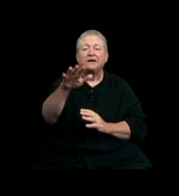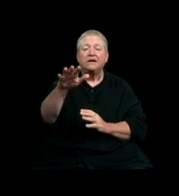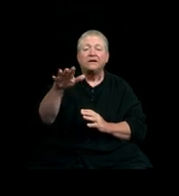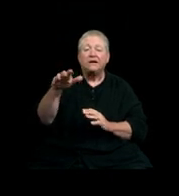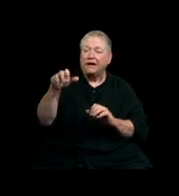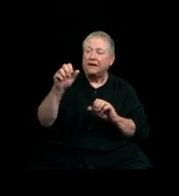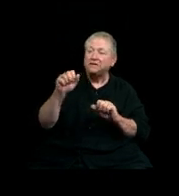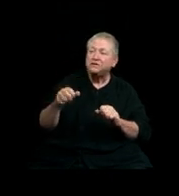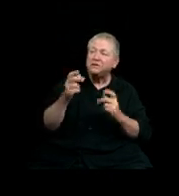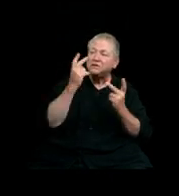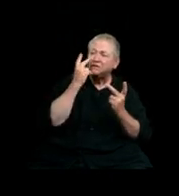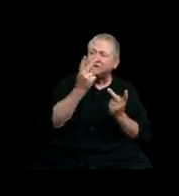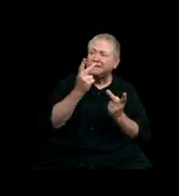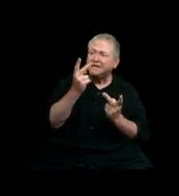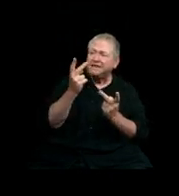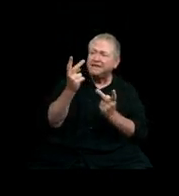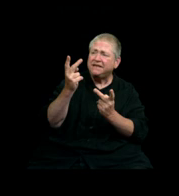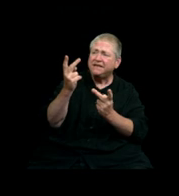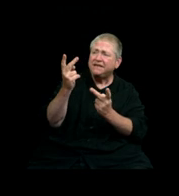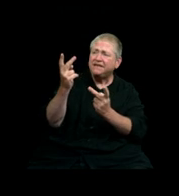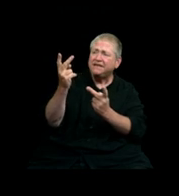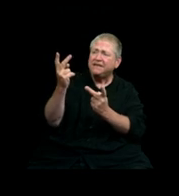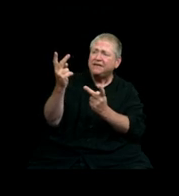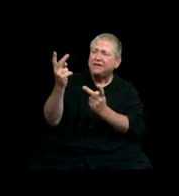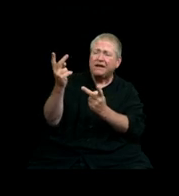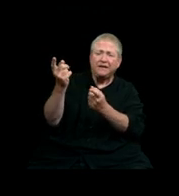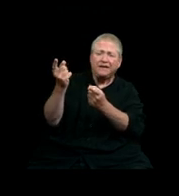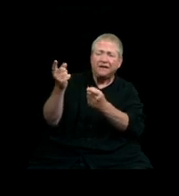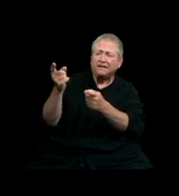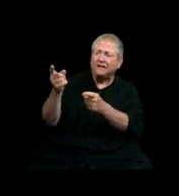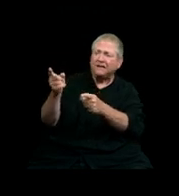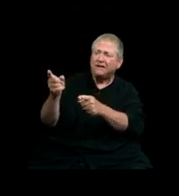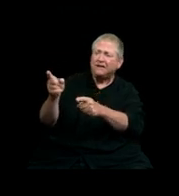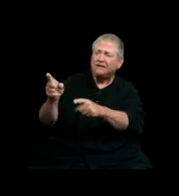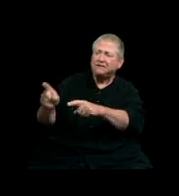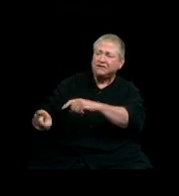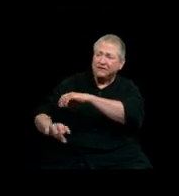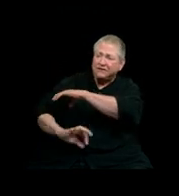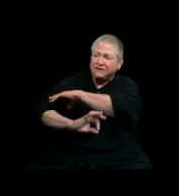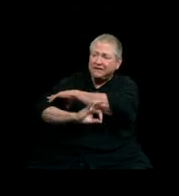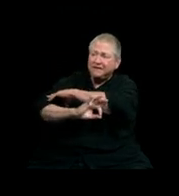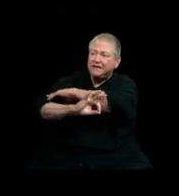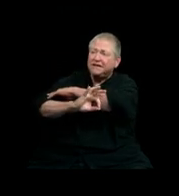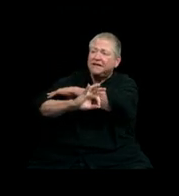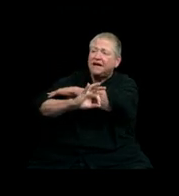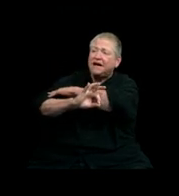Say, can you see by the dawn's